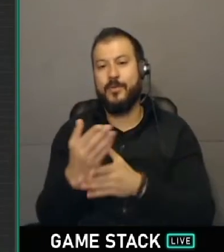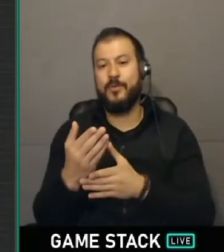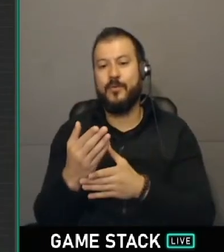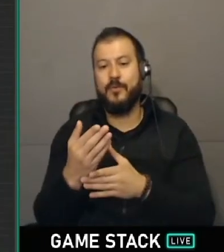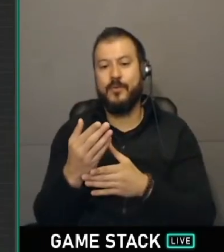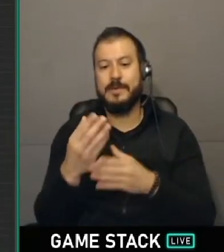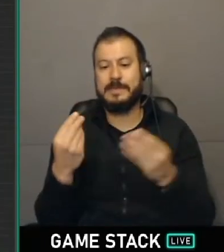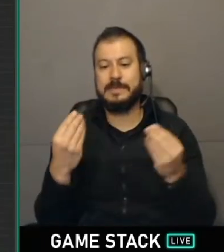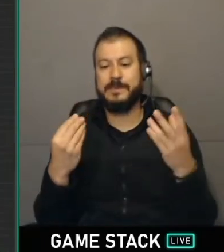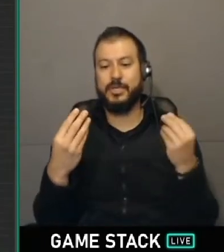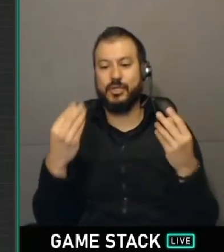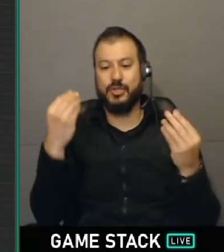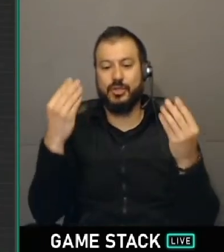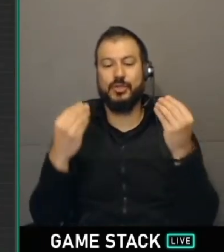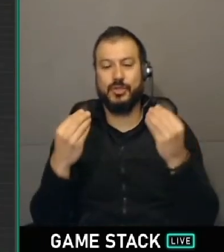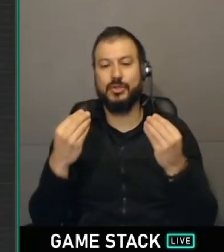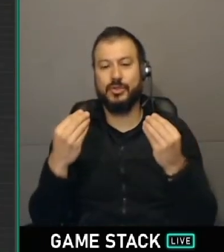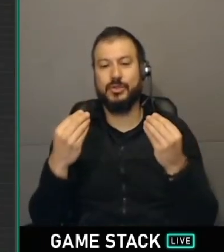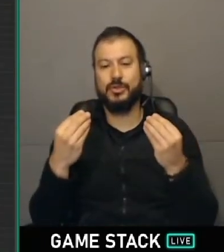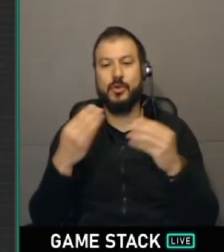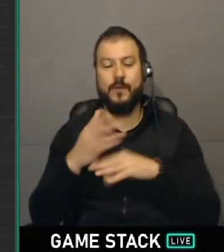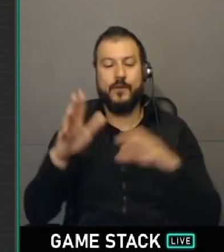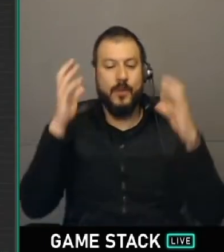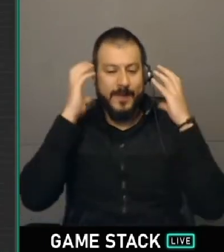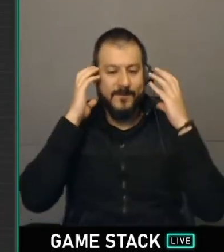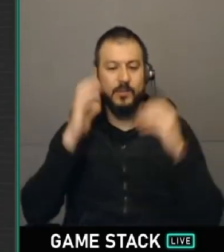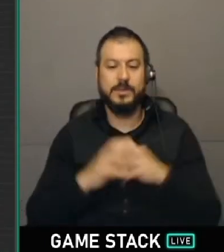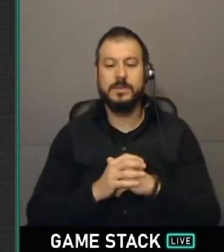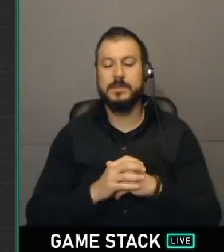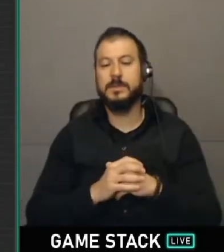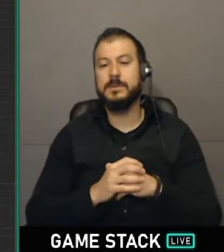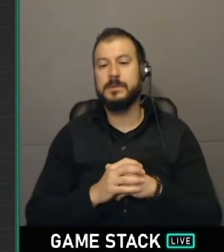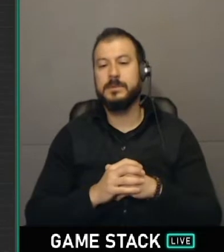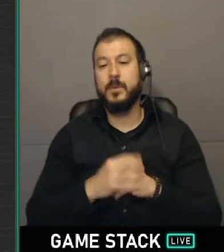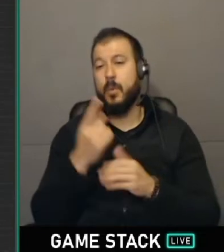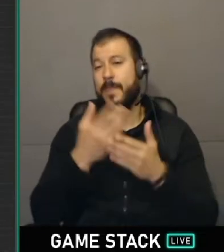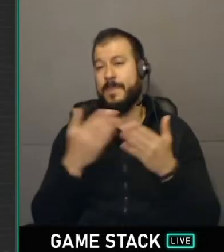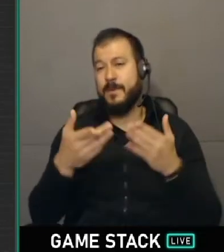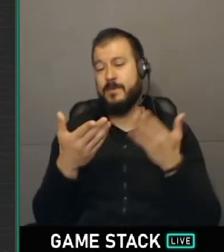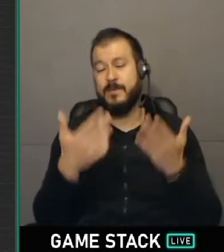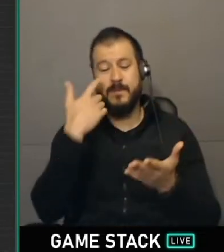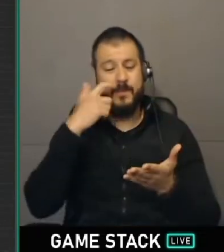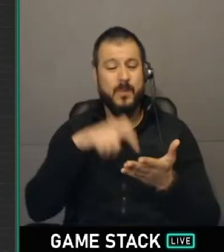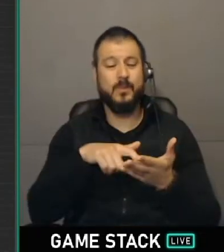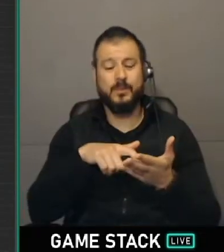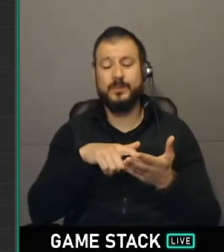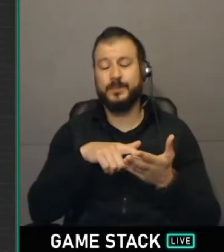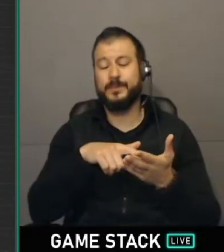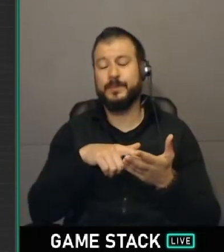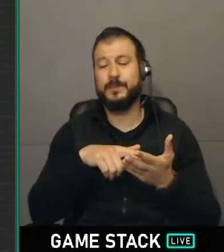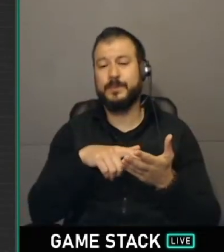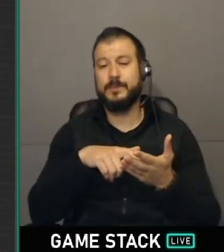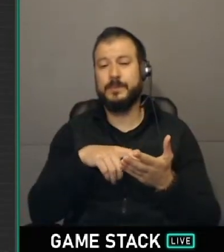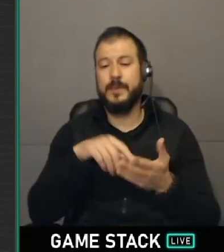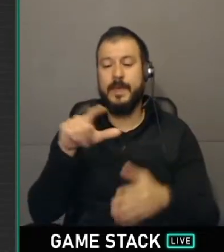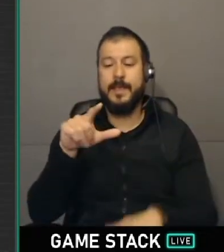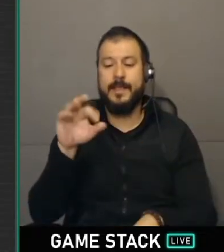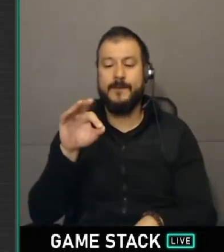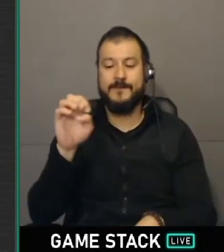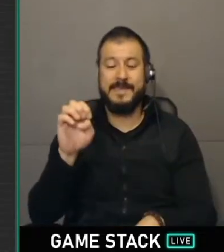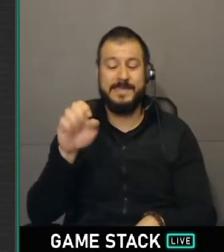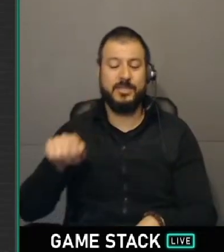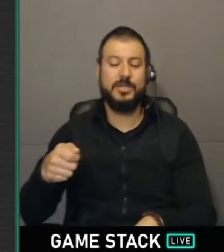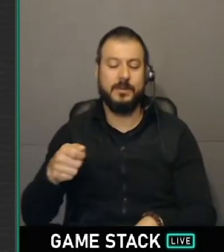speakers over your headphones. One thing you may have noticed is that the LFE channel is actually